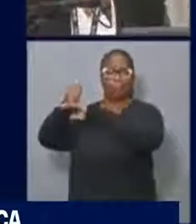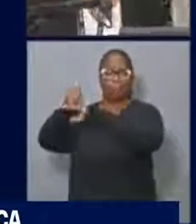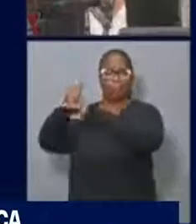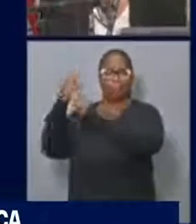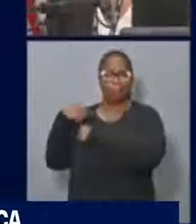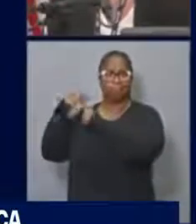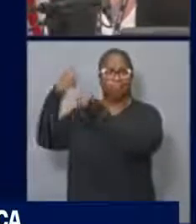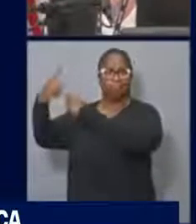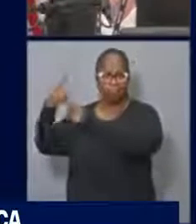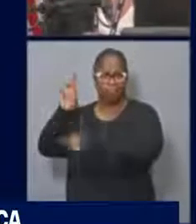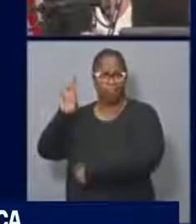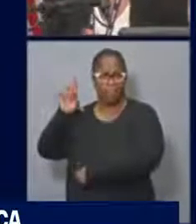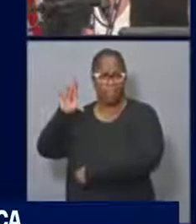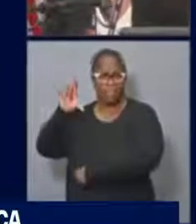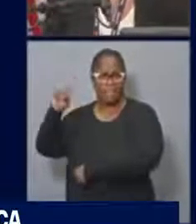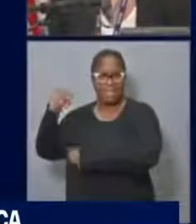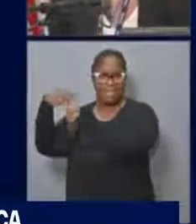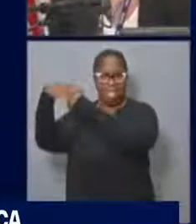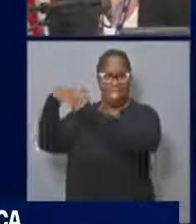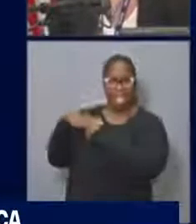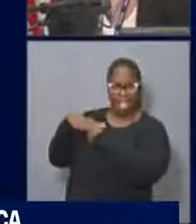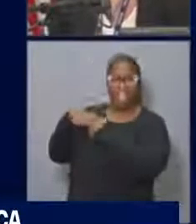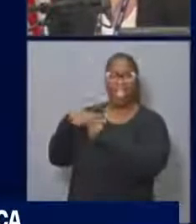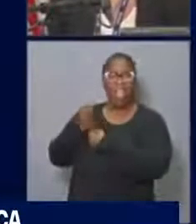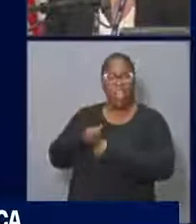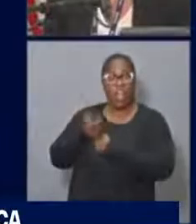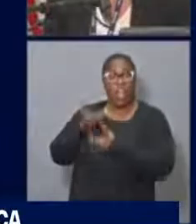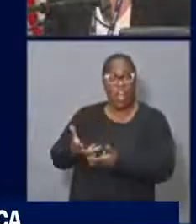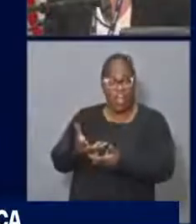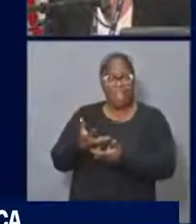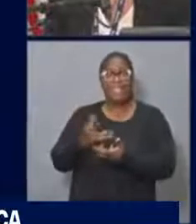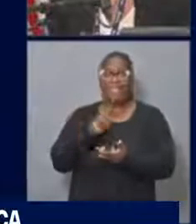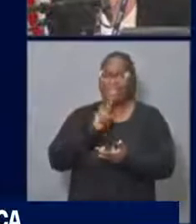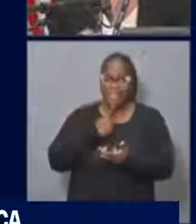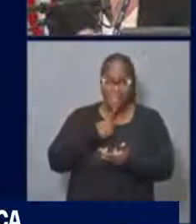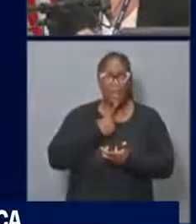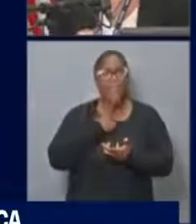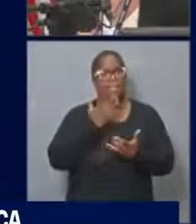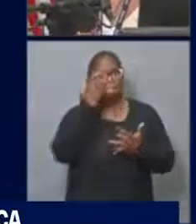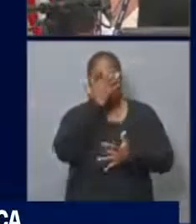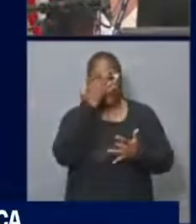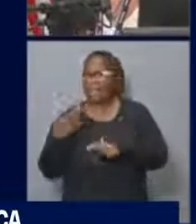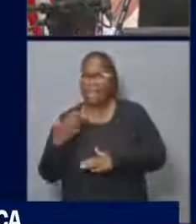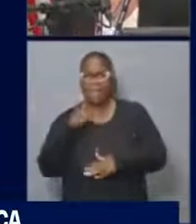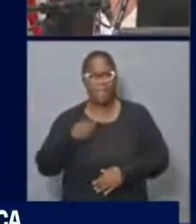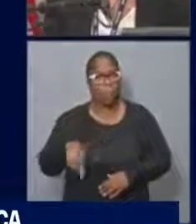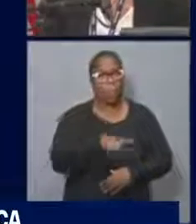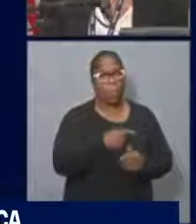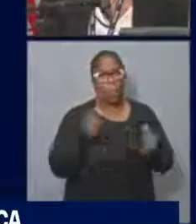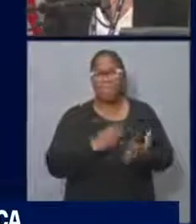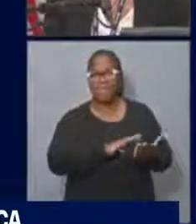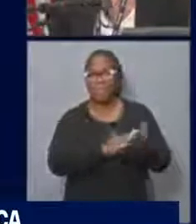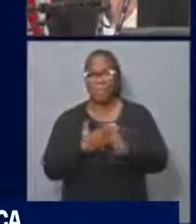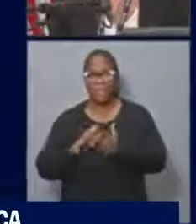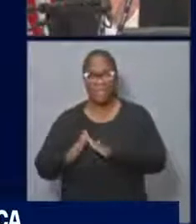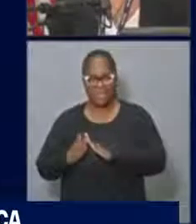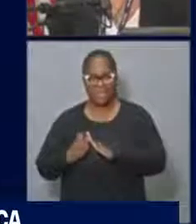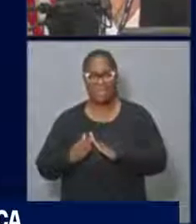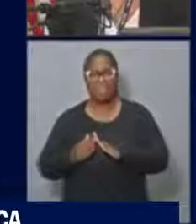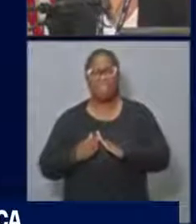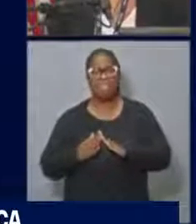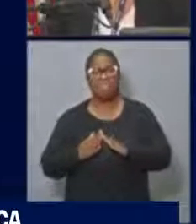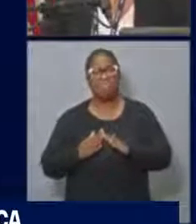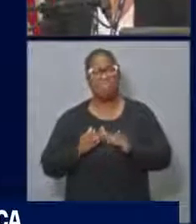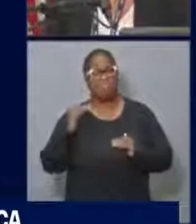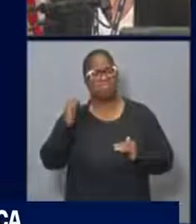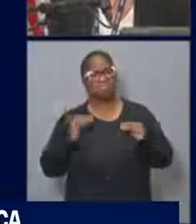the inequities that we see that result in serious illness and death. And unfortunately, a lot of the disproportionality can be traced